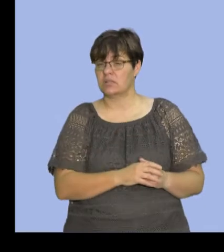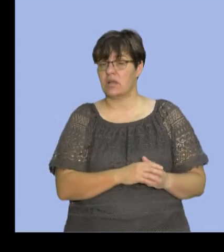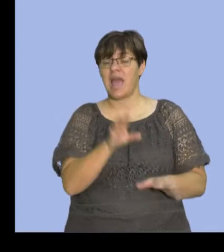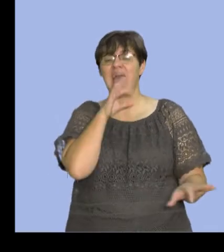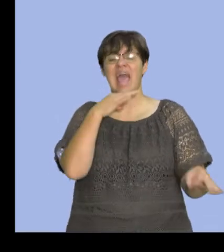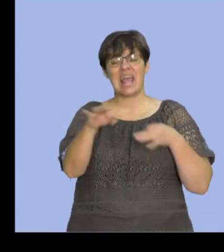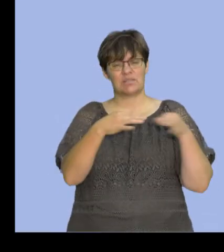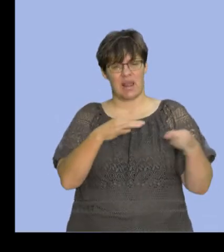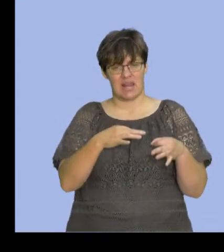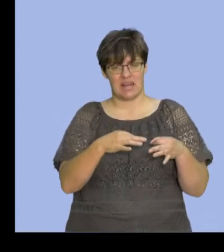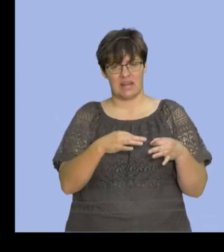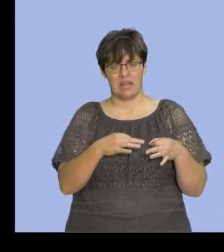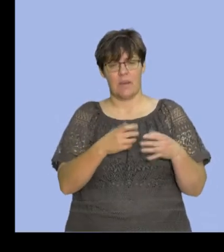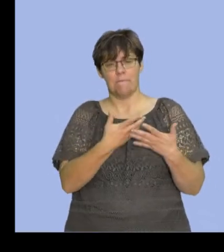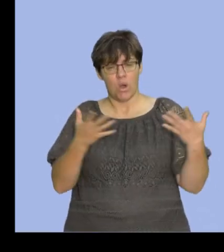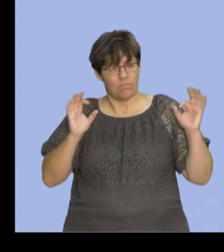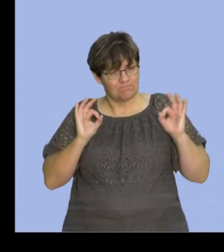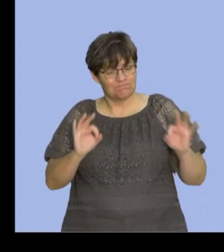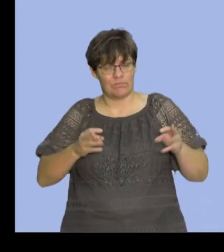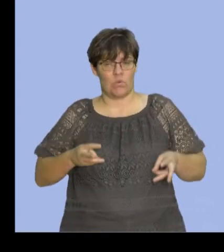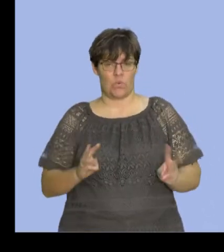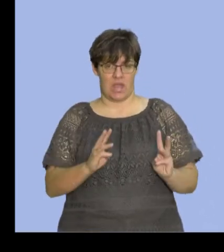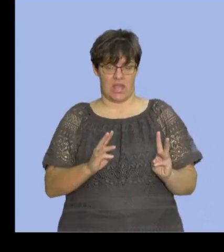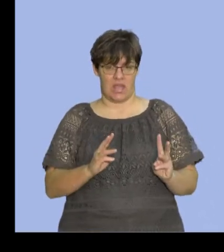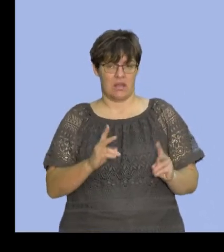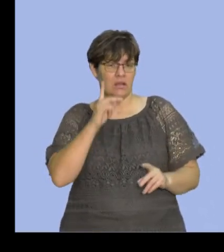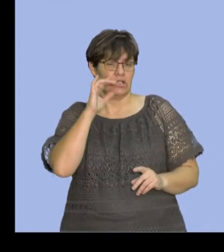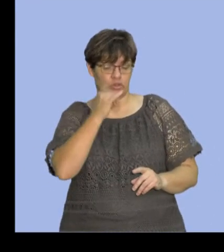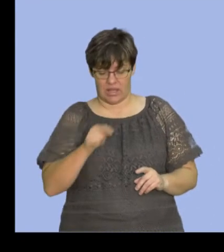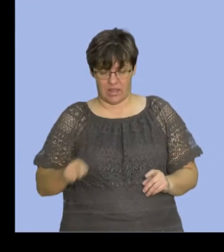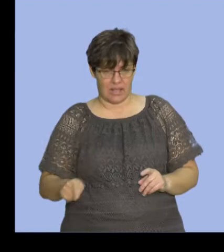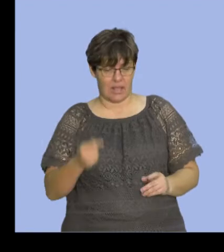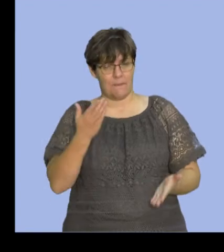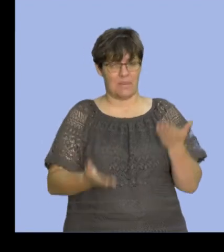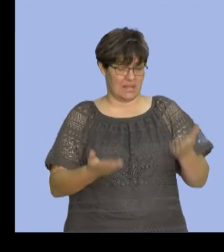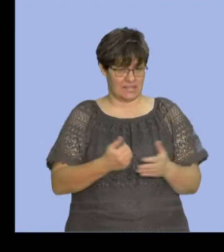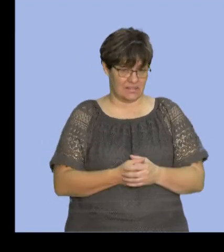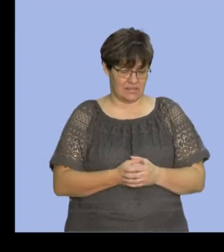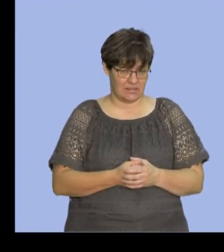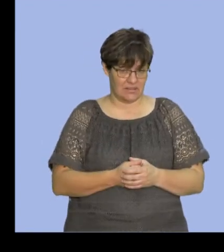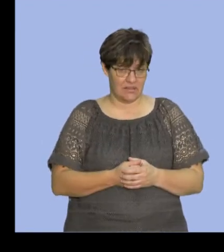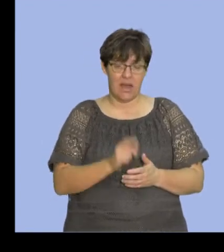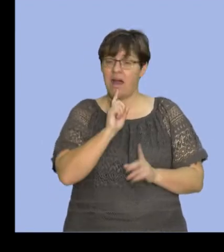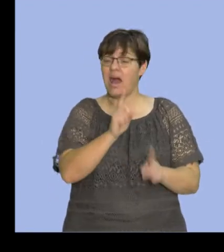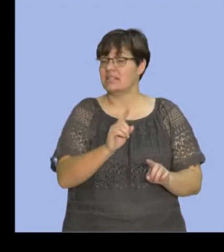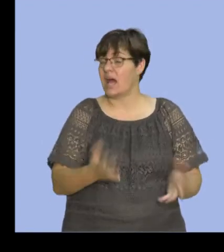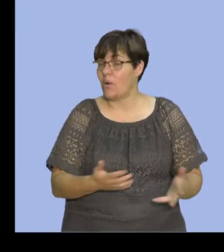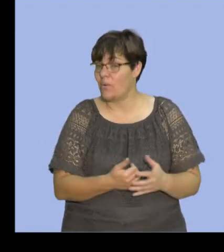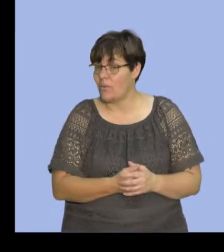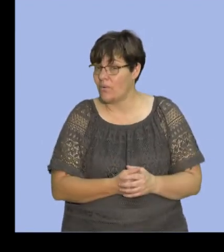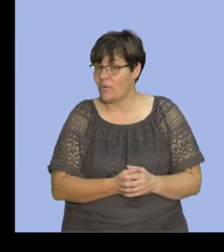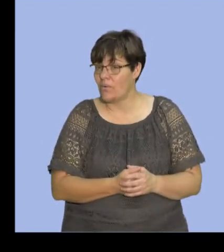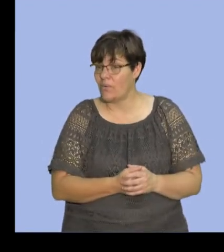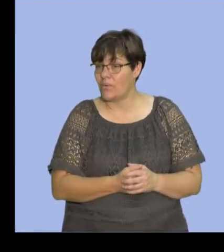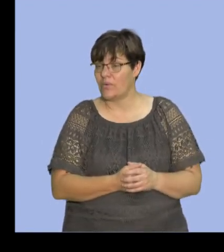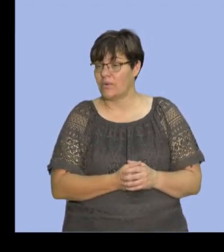briefly explain the most effective way of checking that balance. And the answer is,